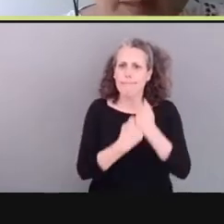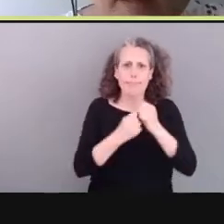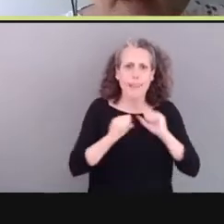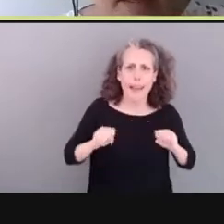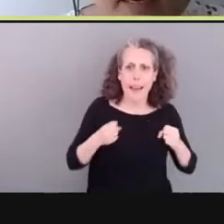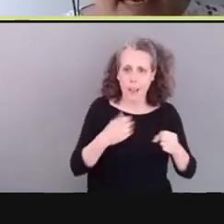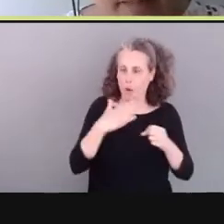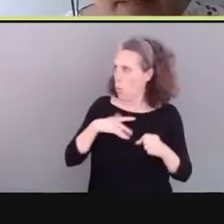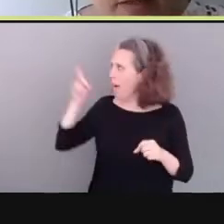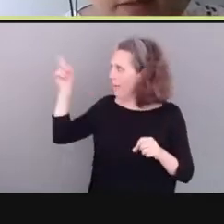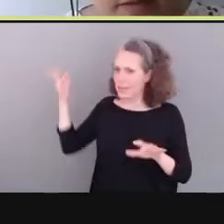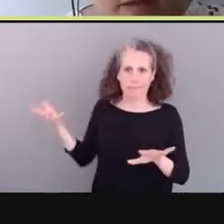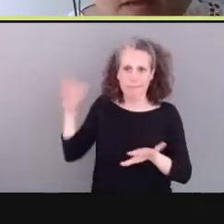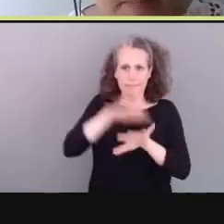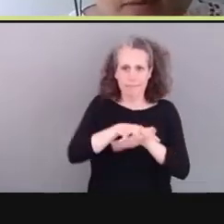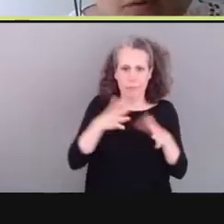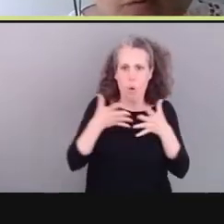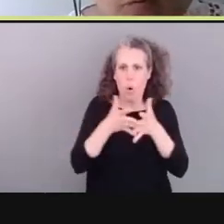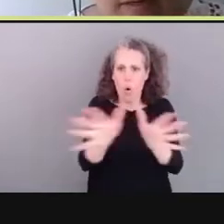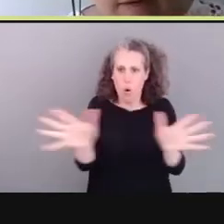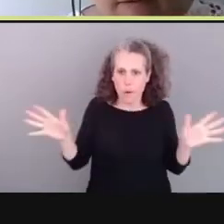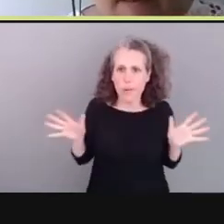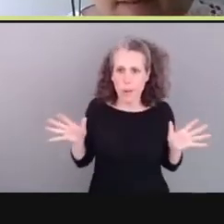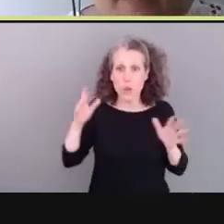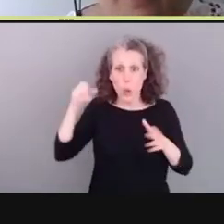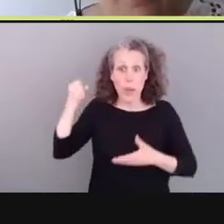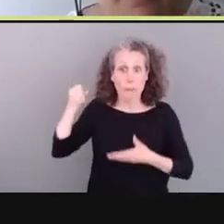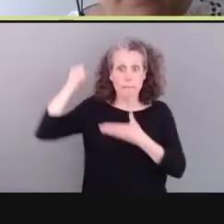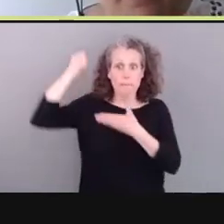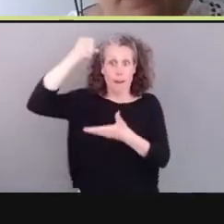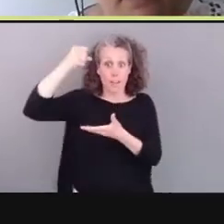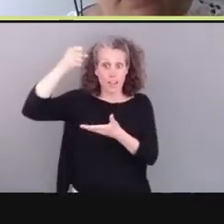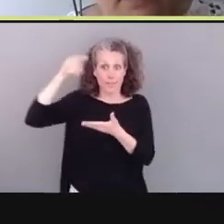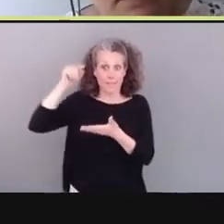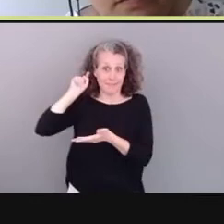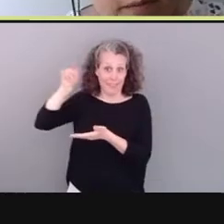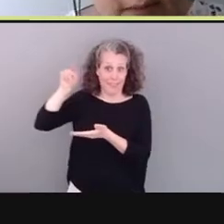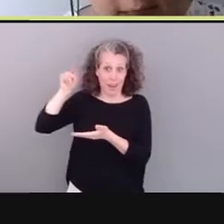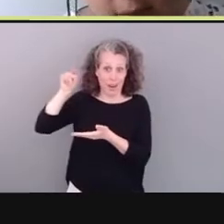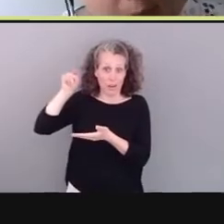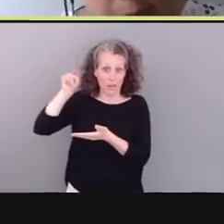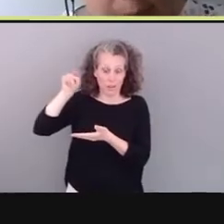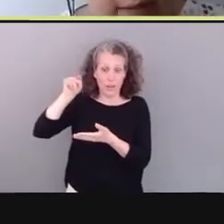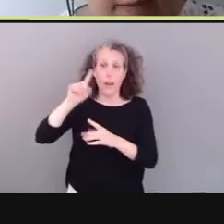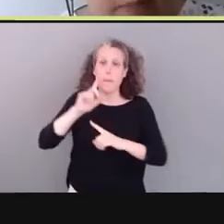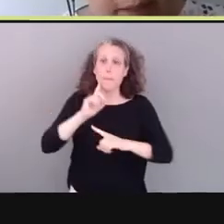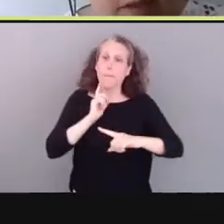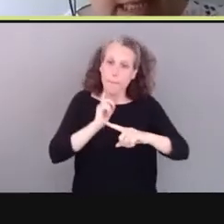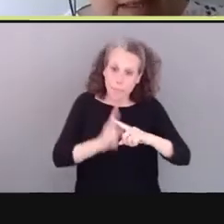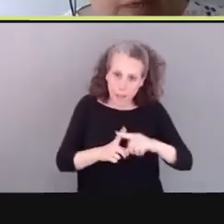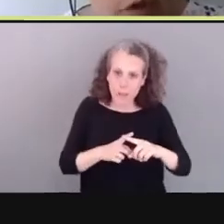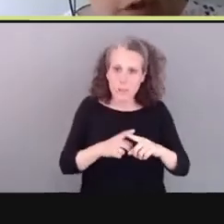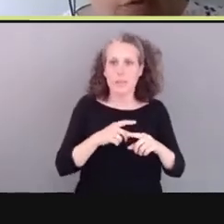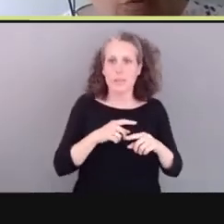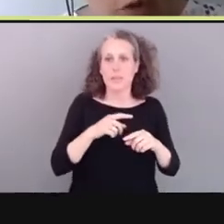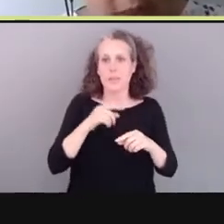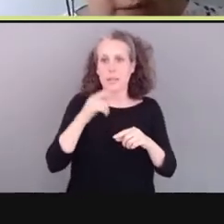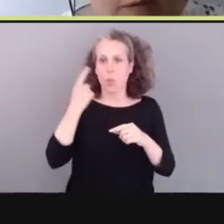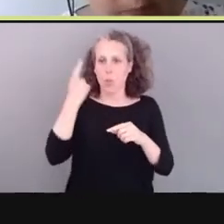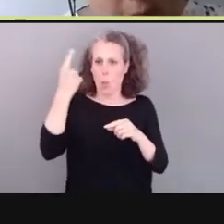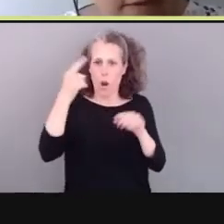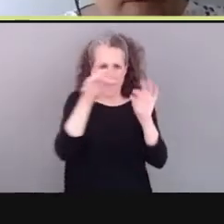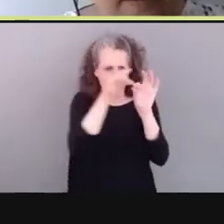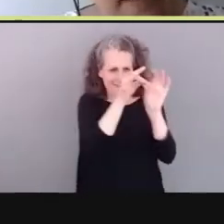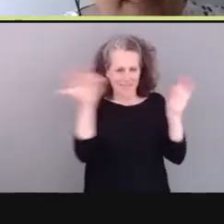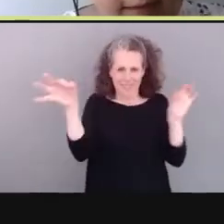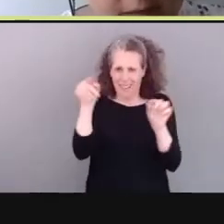wider humanitarian aid budget, but also we have a dedicated disaster preparedness budget line which tries to address